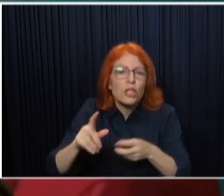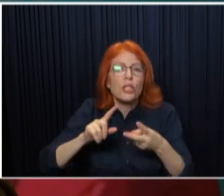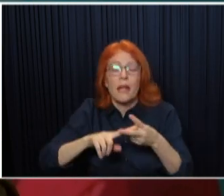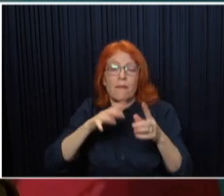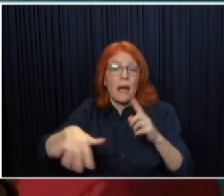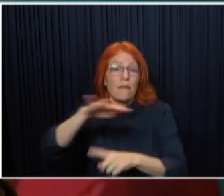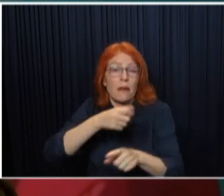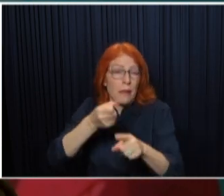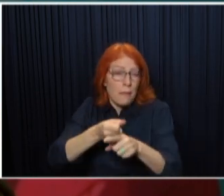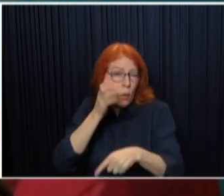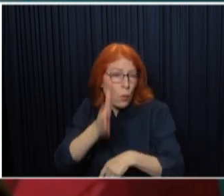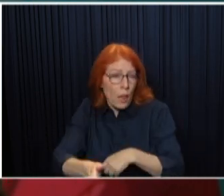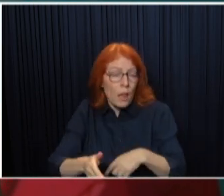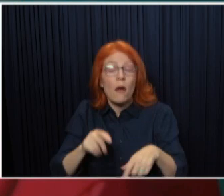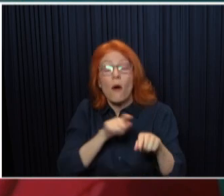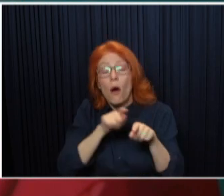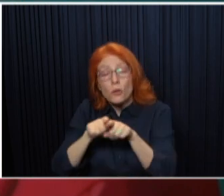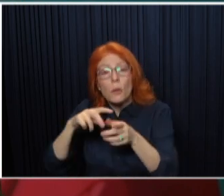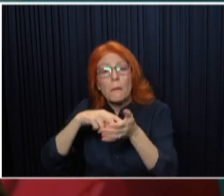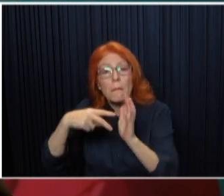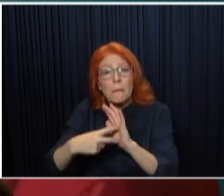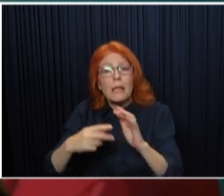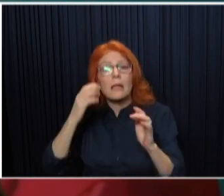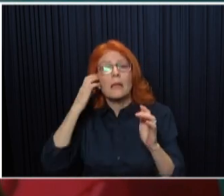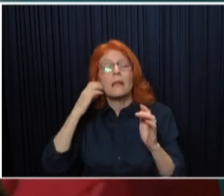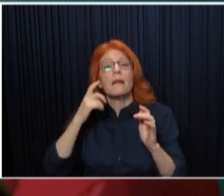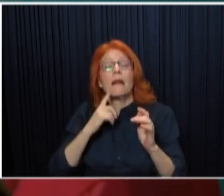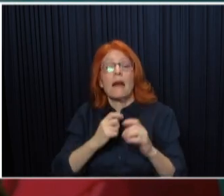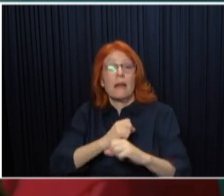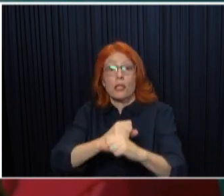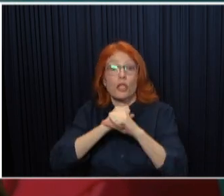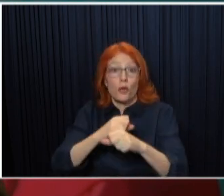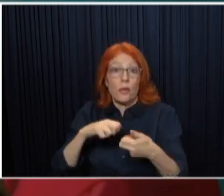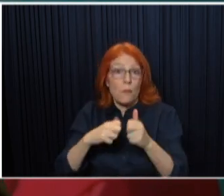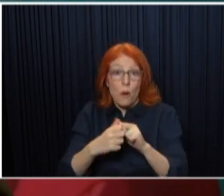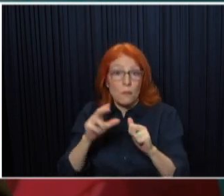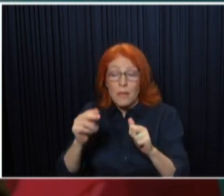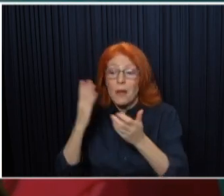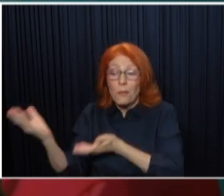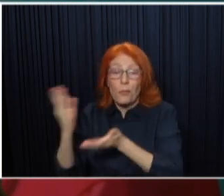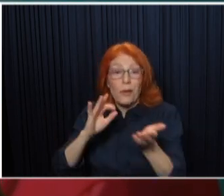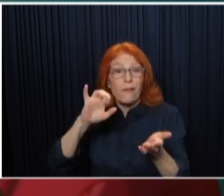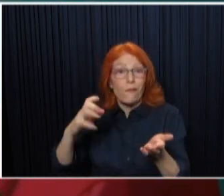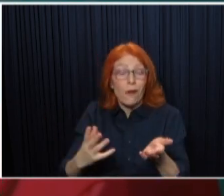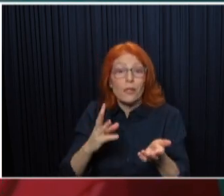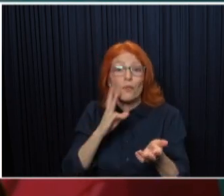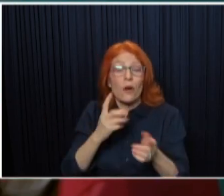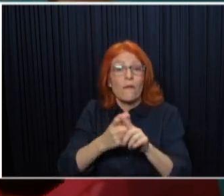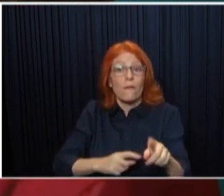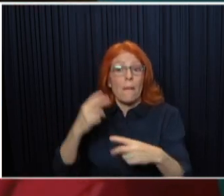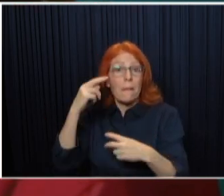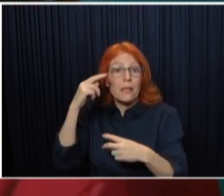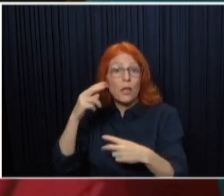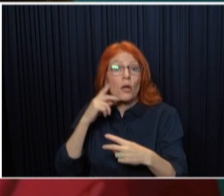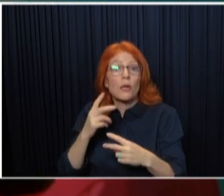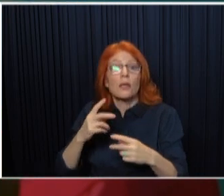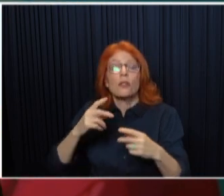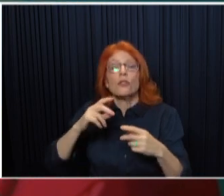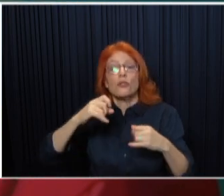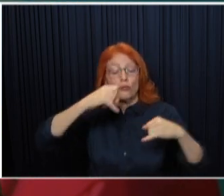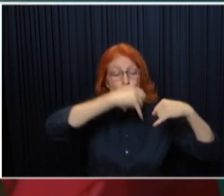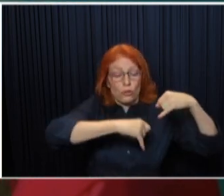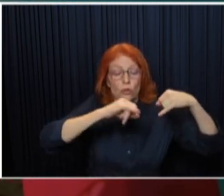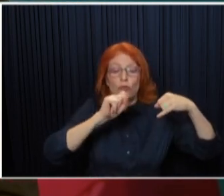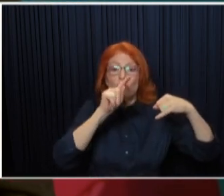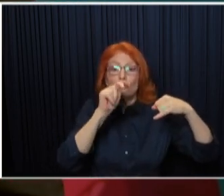things. And it would also mean that we would not have a security issue of bringing fresh water up from Mexico, where straws would go in for the